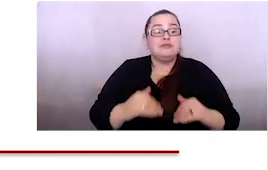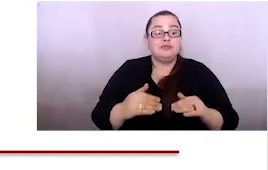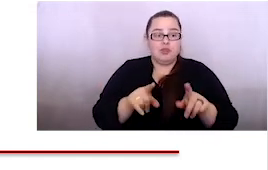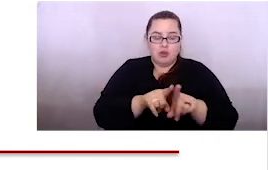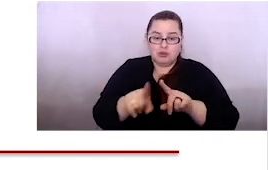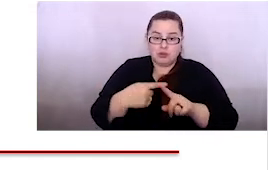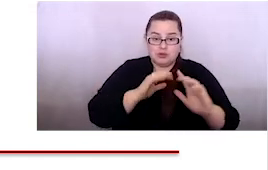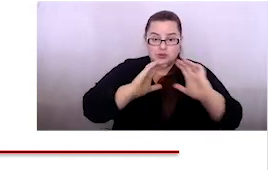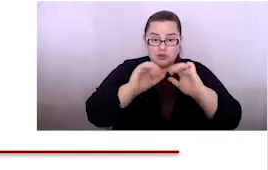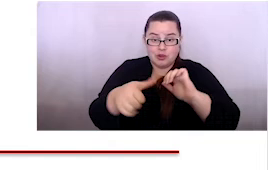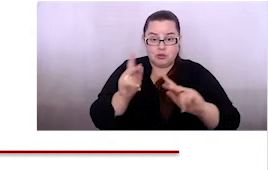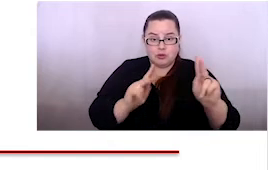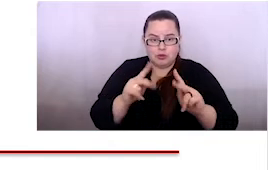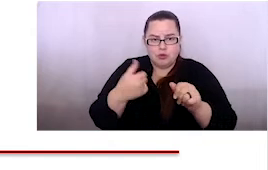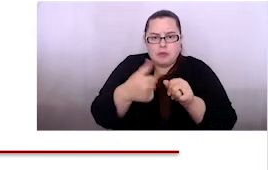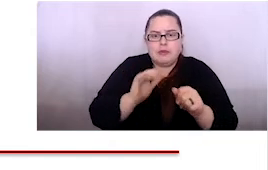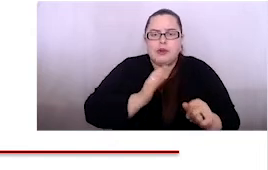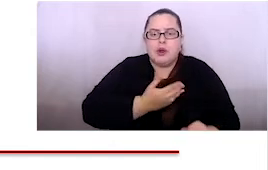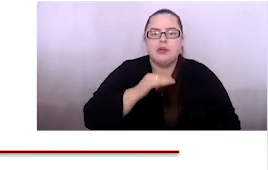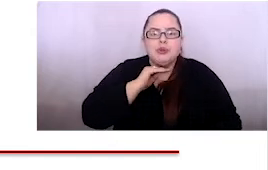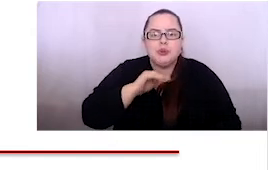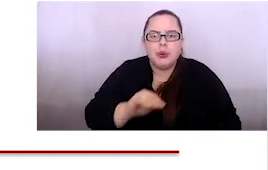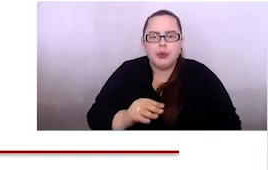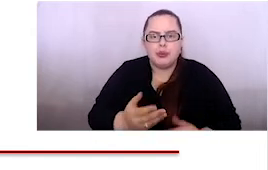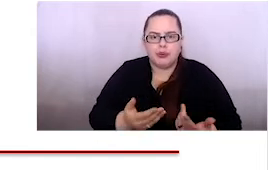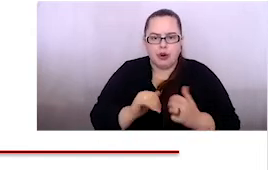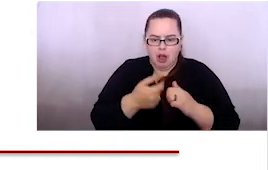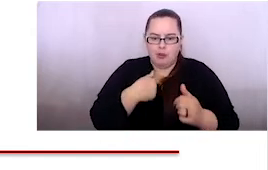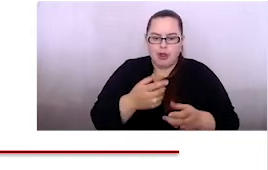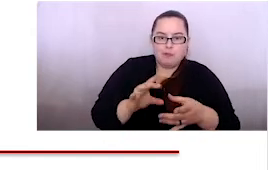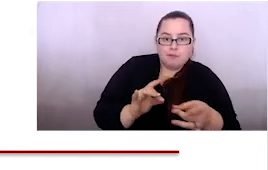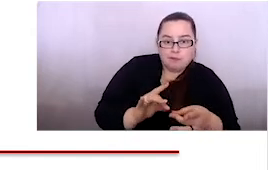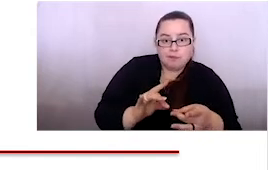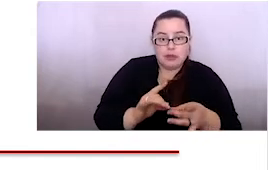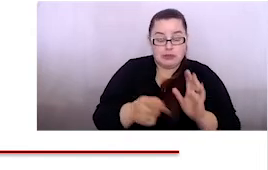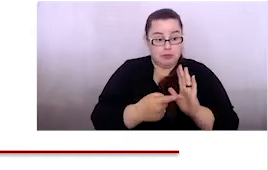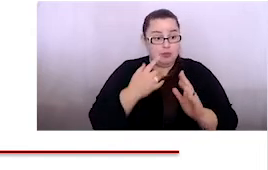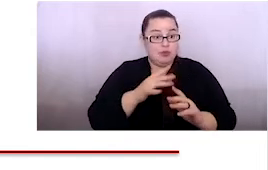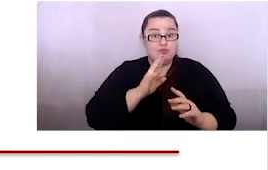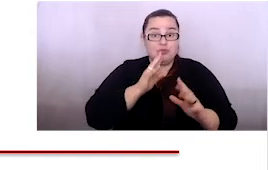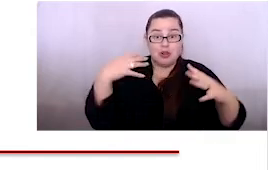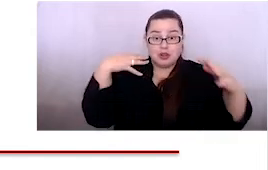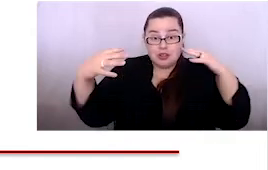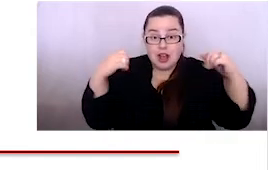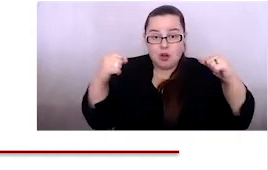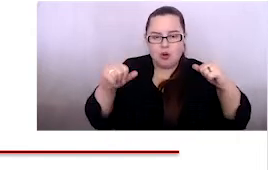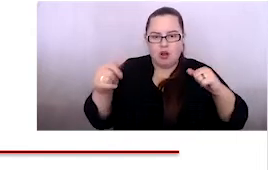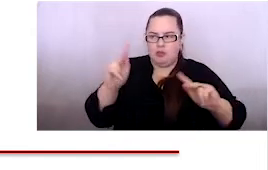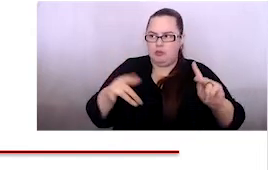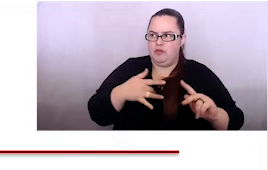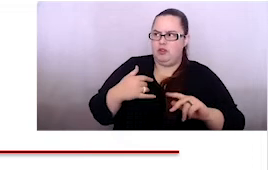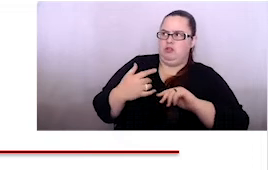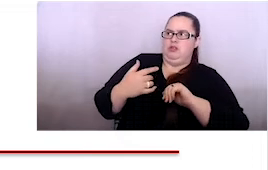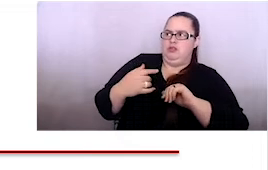tone. Sometimes we can talk loud and other people can perceive that as insulting,